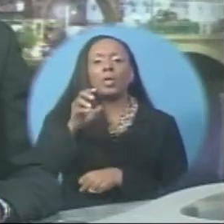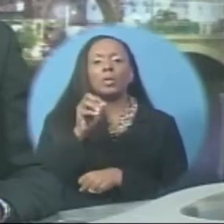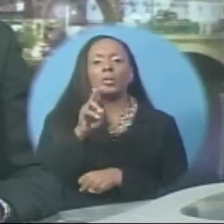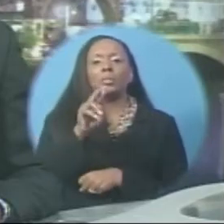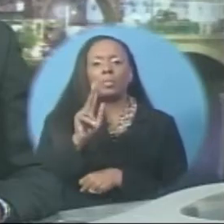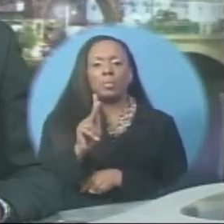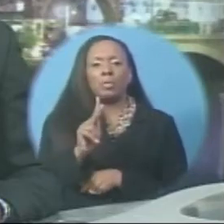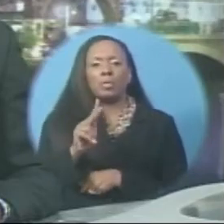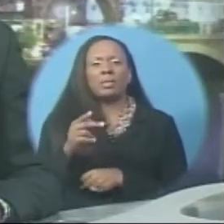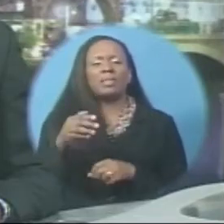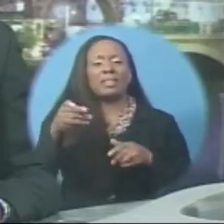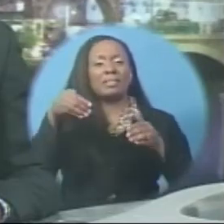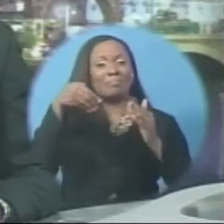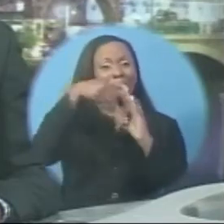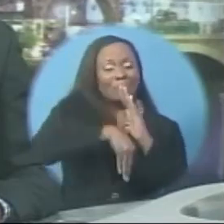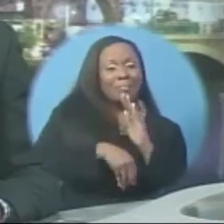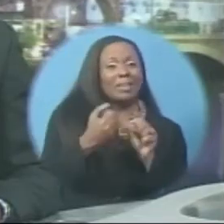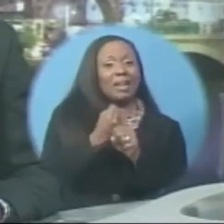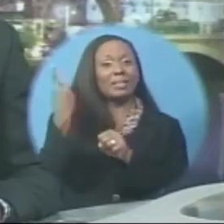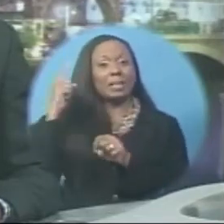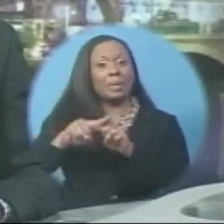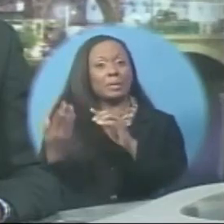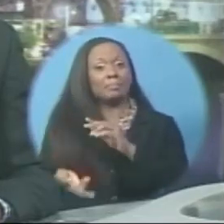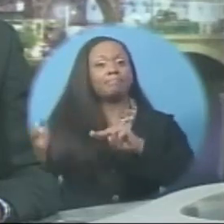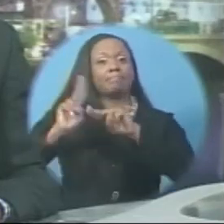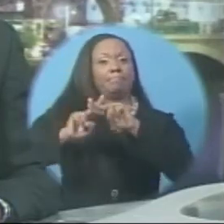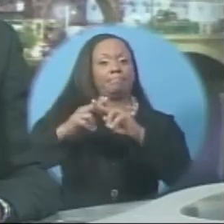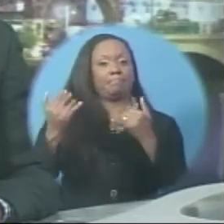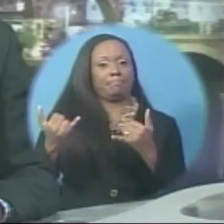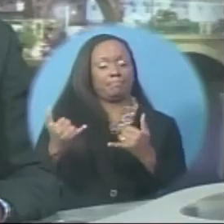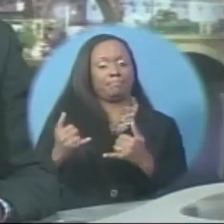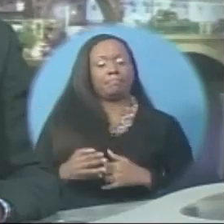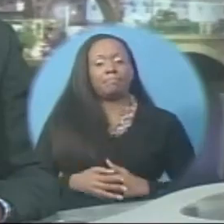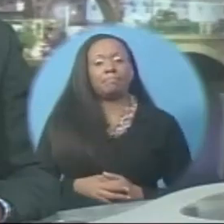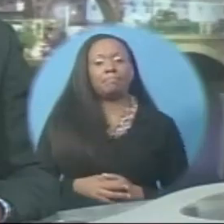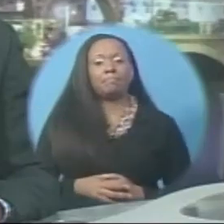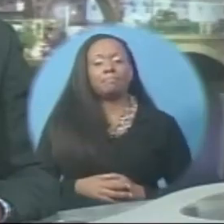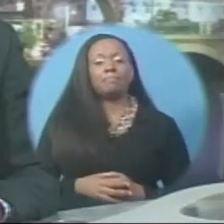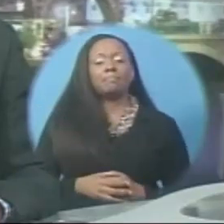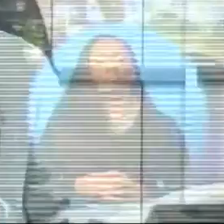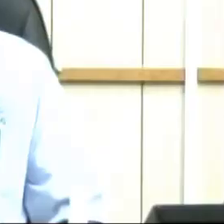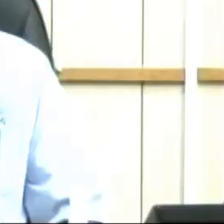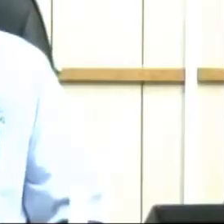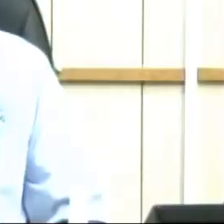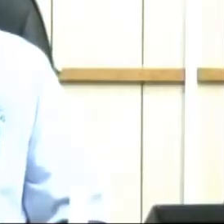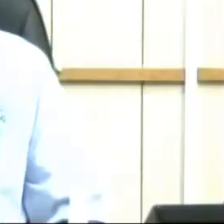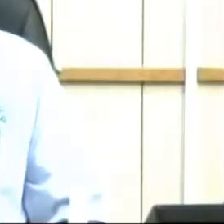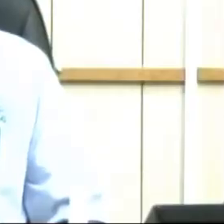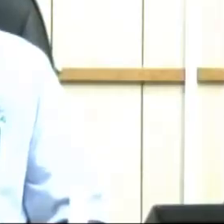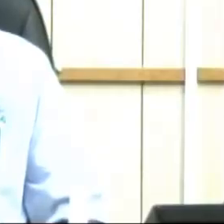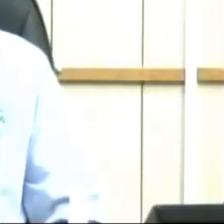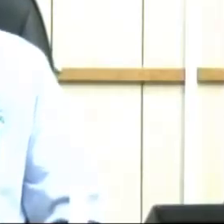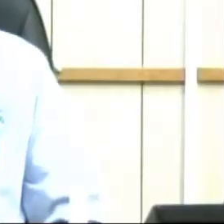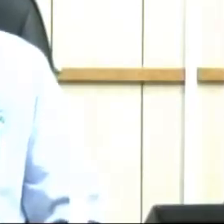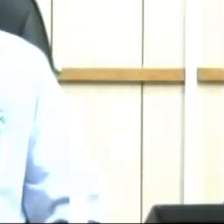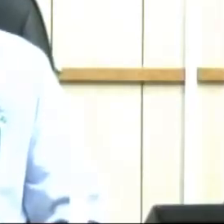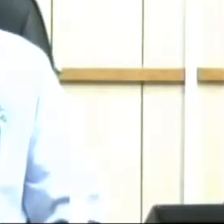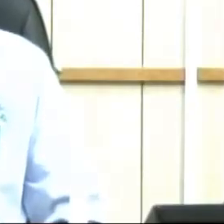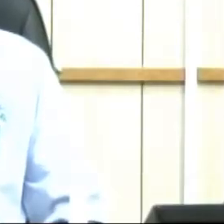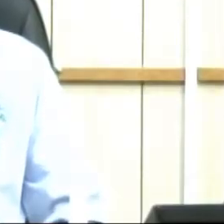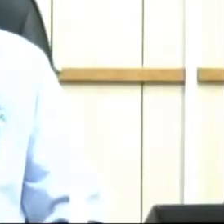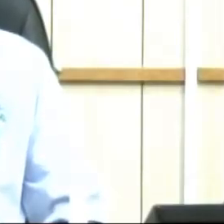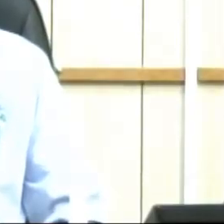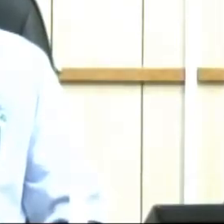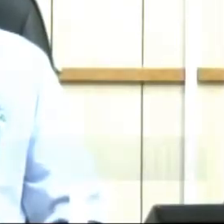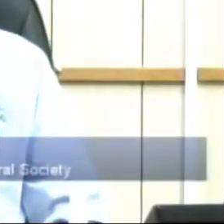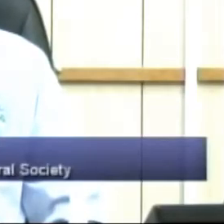despite a decline in numbers last year. We have seen early this year a tendency where